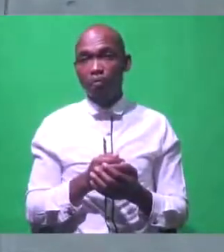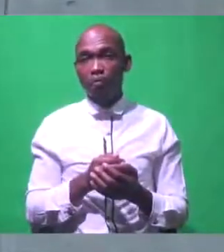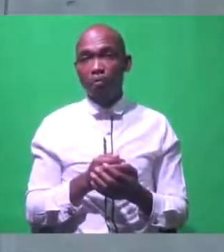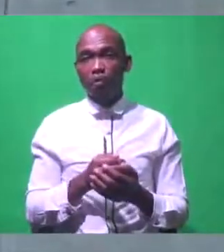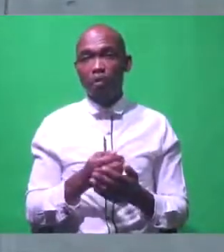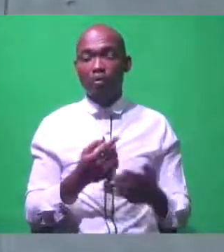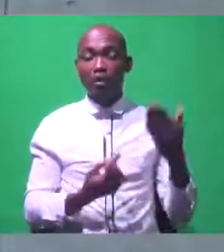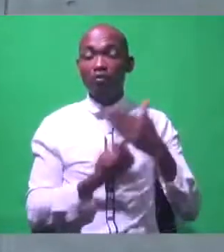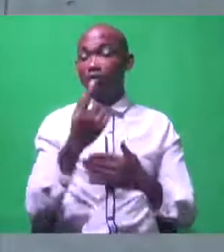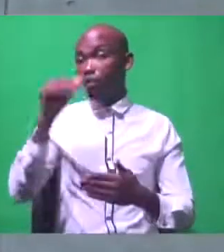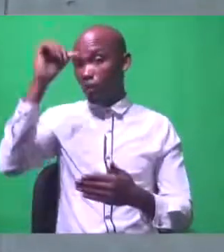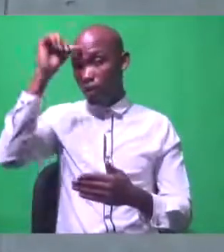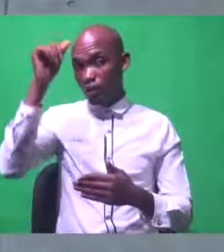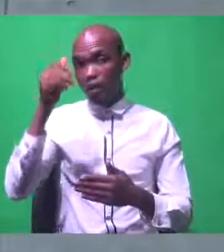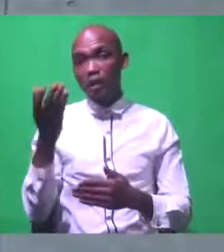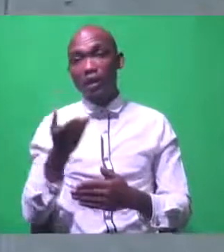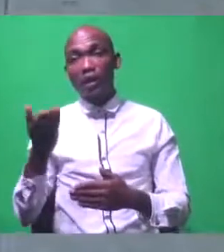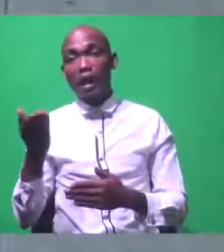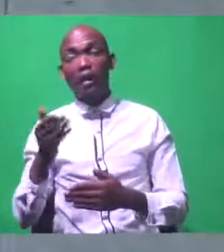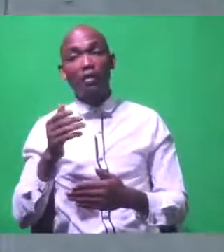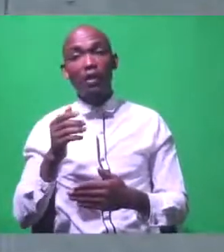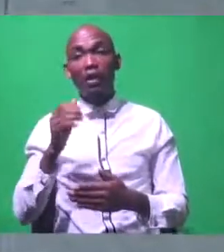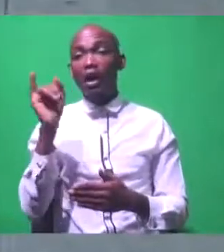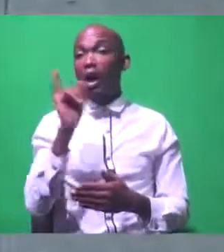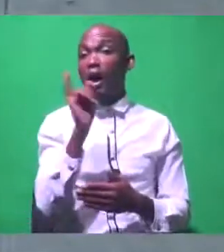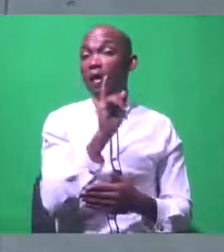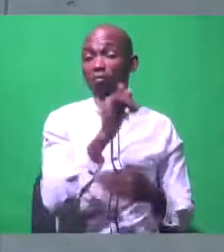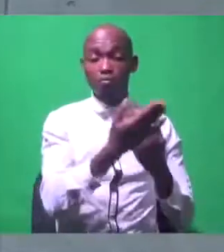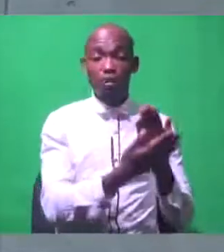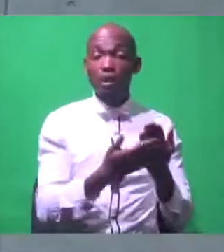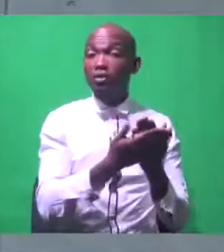Asia, and other Arab countries.